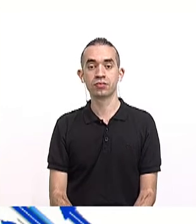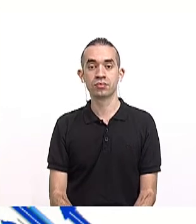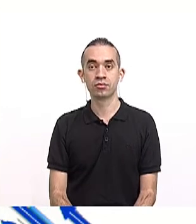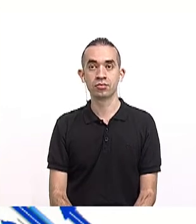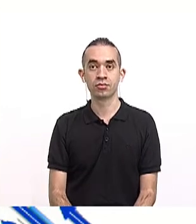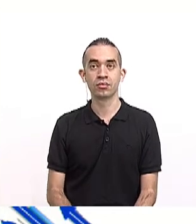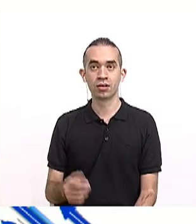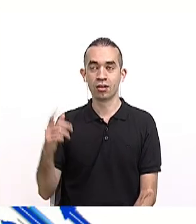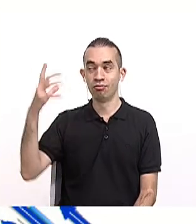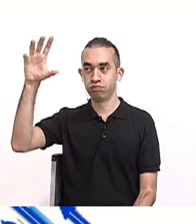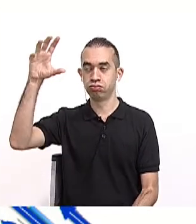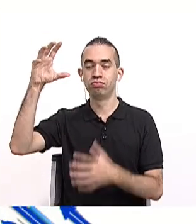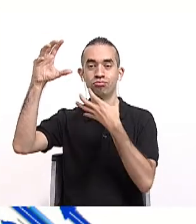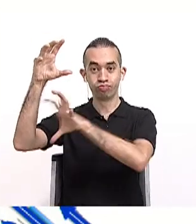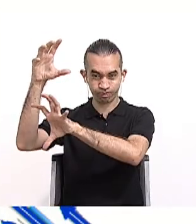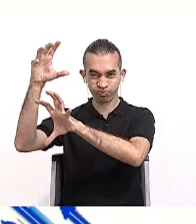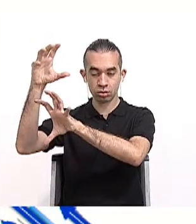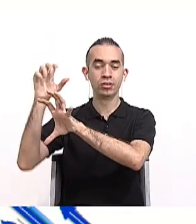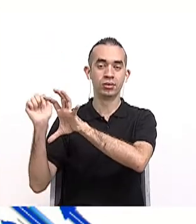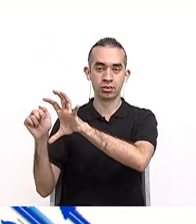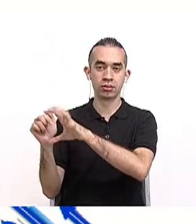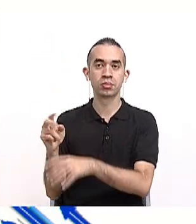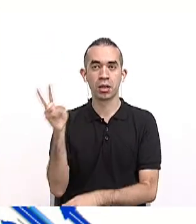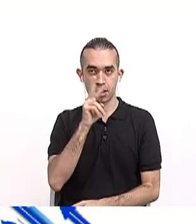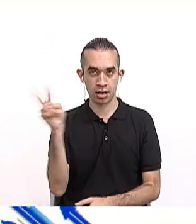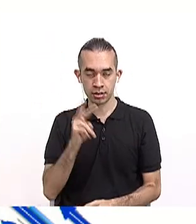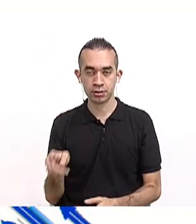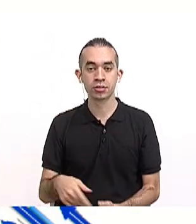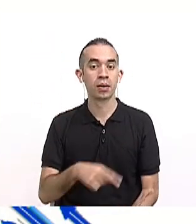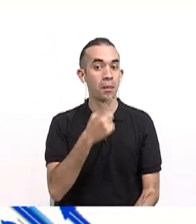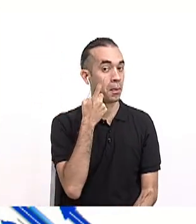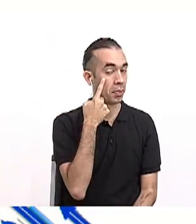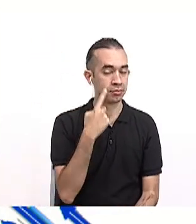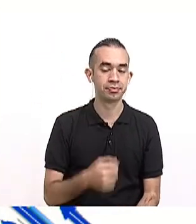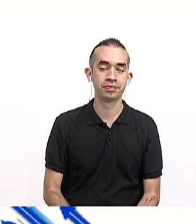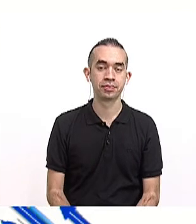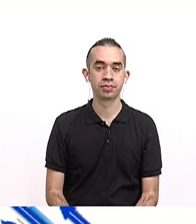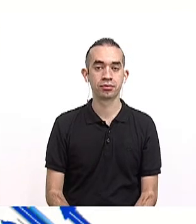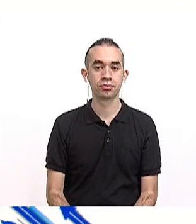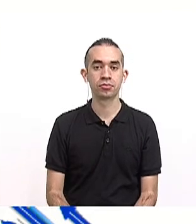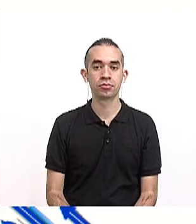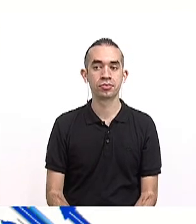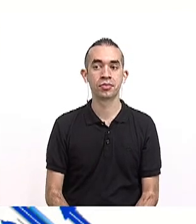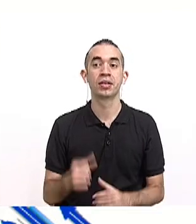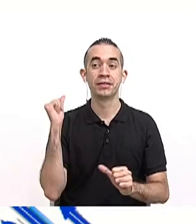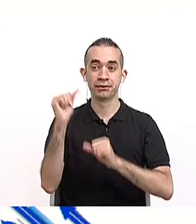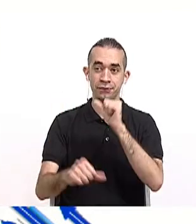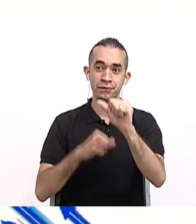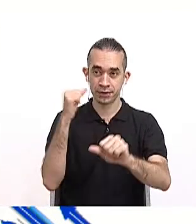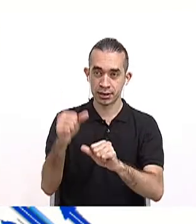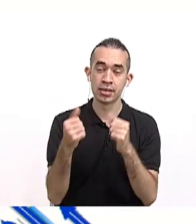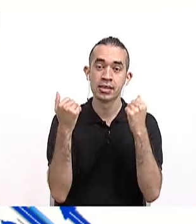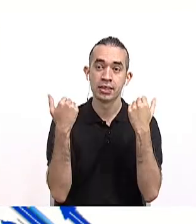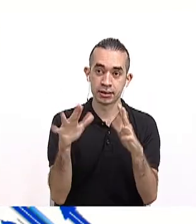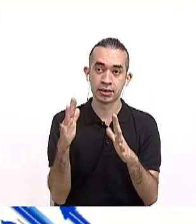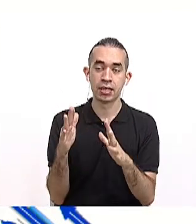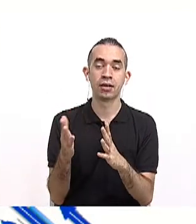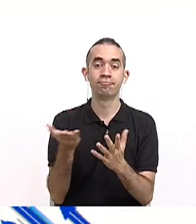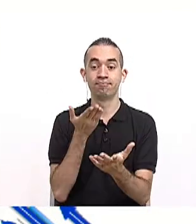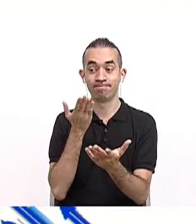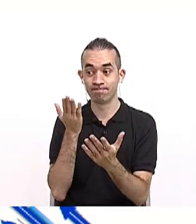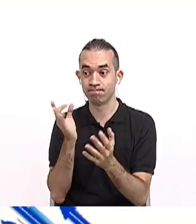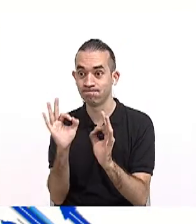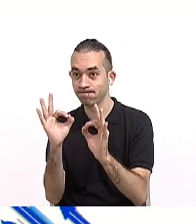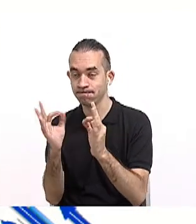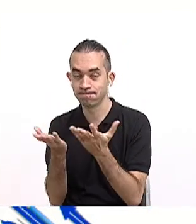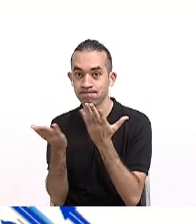the second paragraph. Let me read it for you. It says, after all of their efforts helped to make an impact in